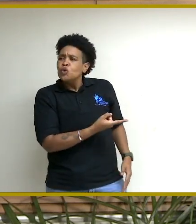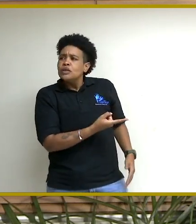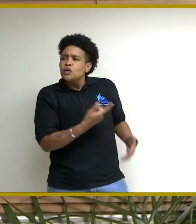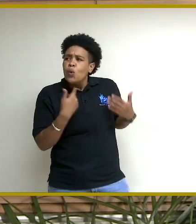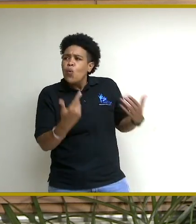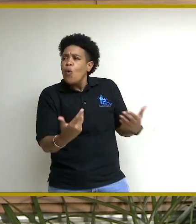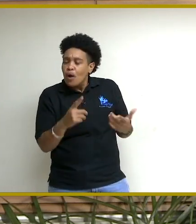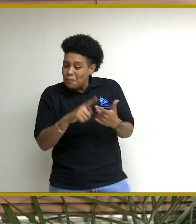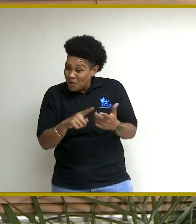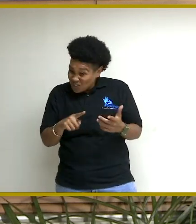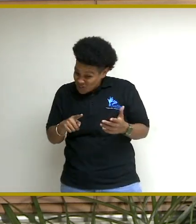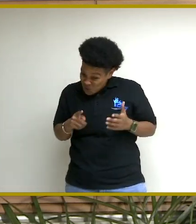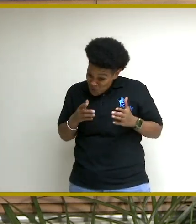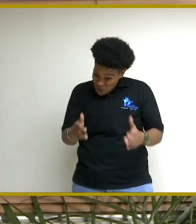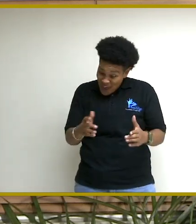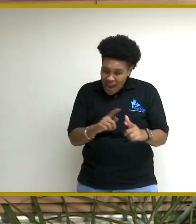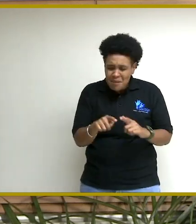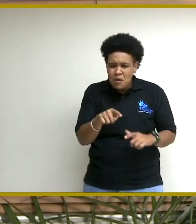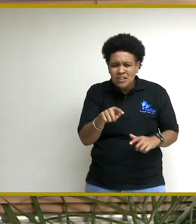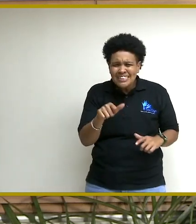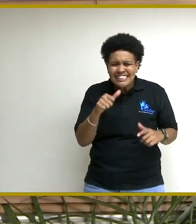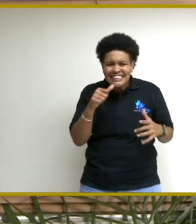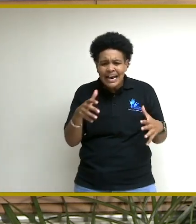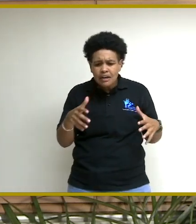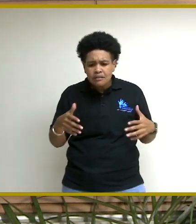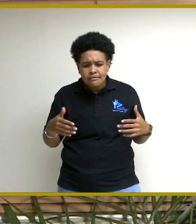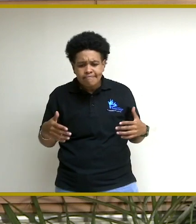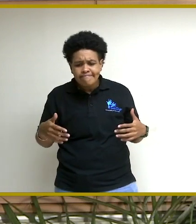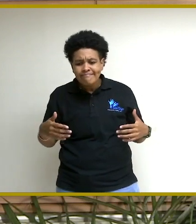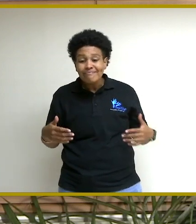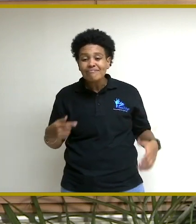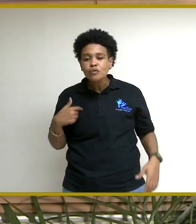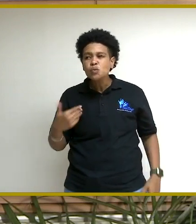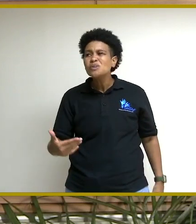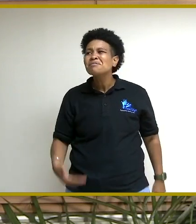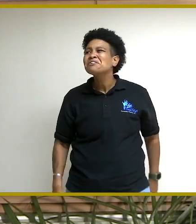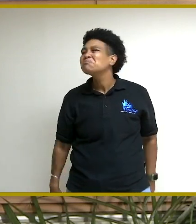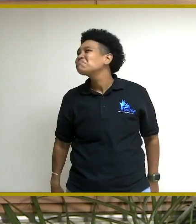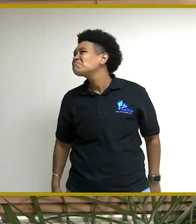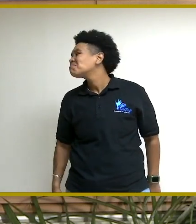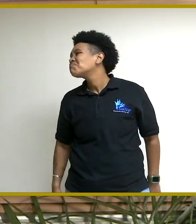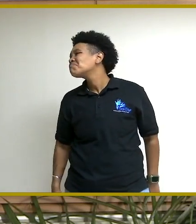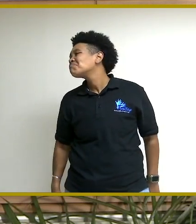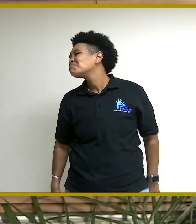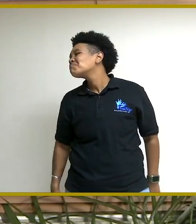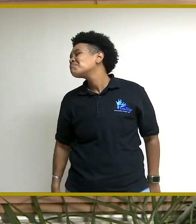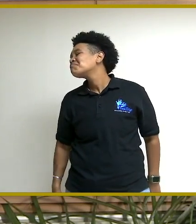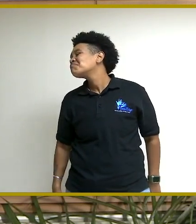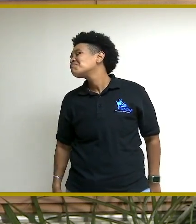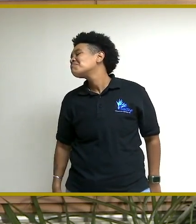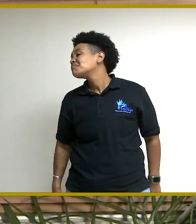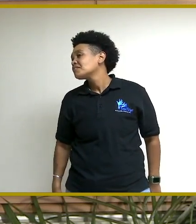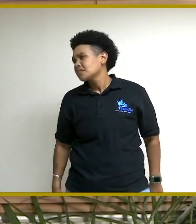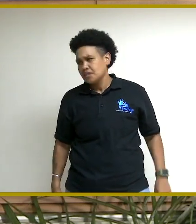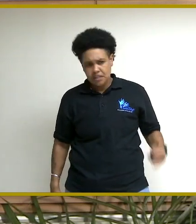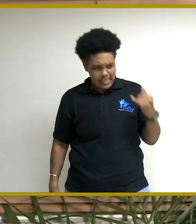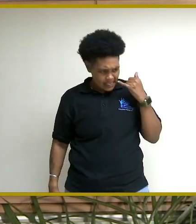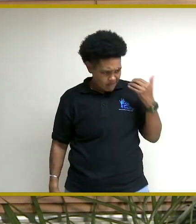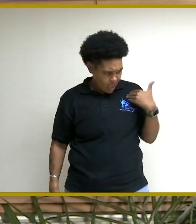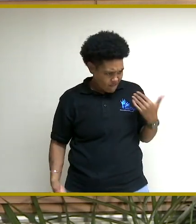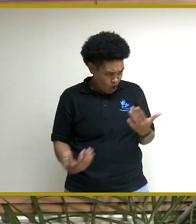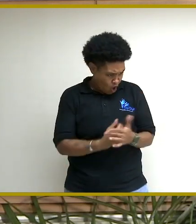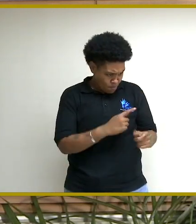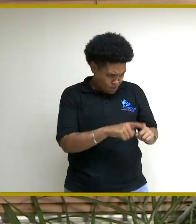and the means to, but are not taking up that opportunity. And then we know we have to now focus on the